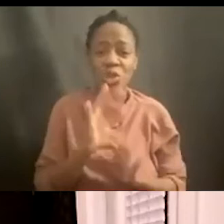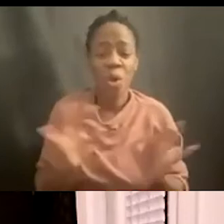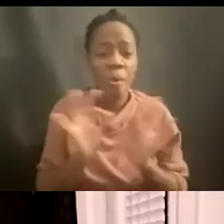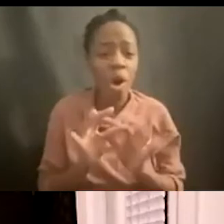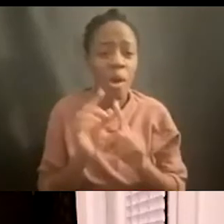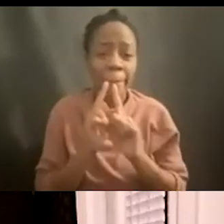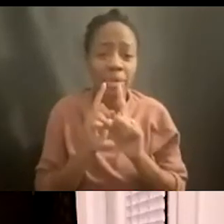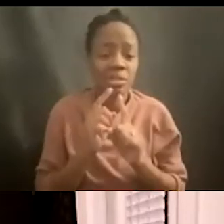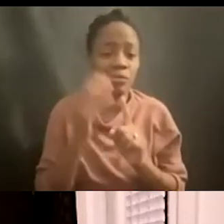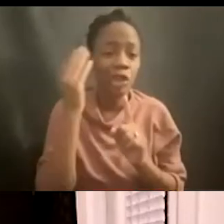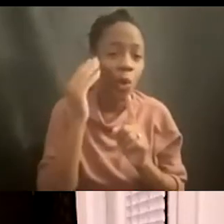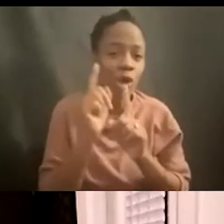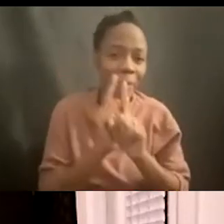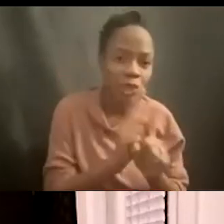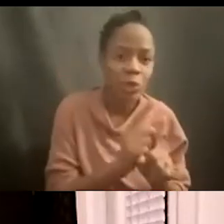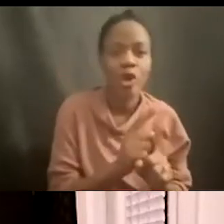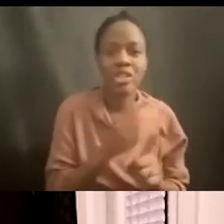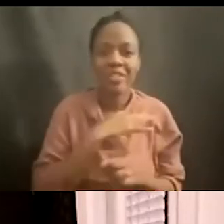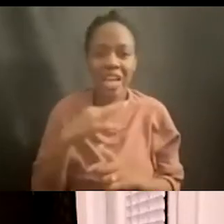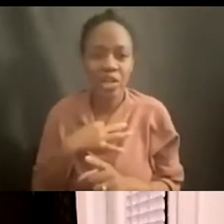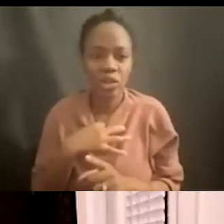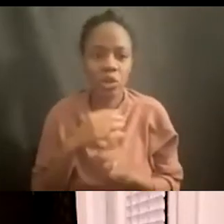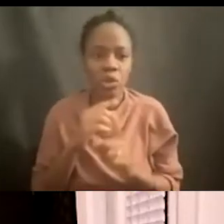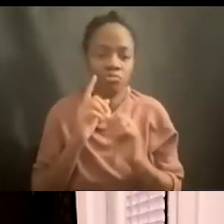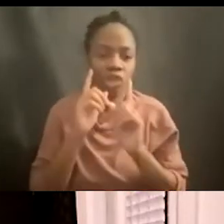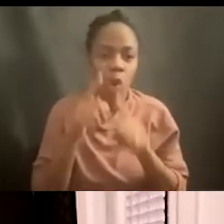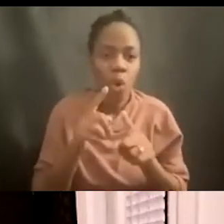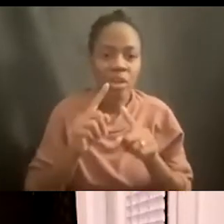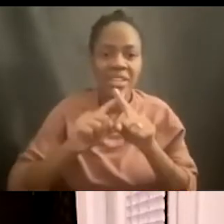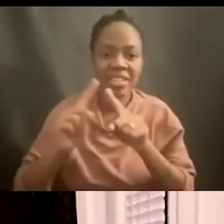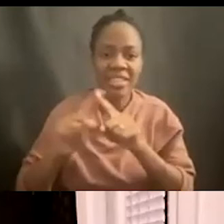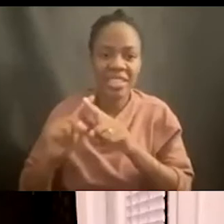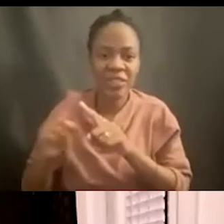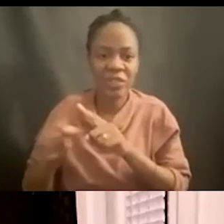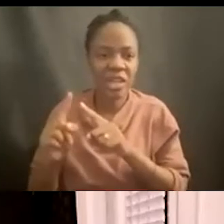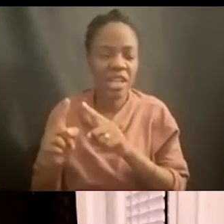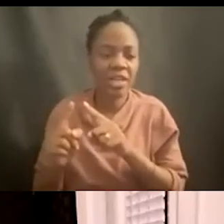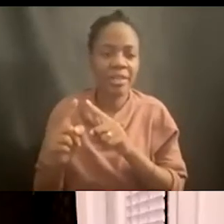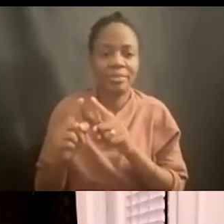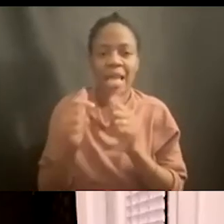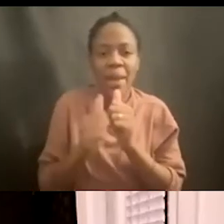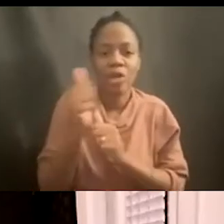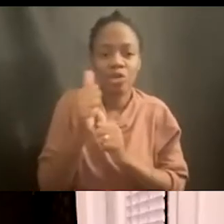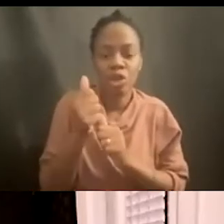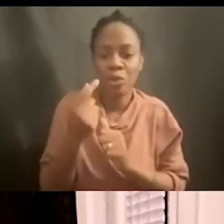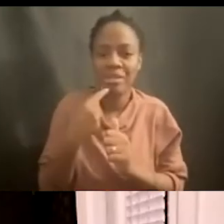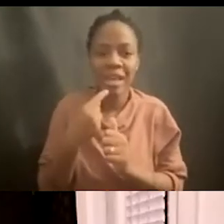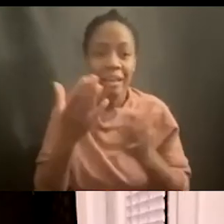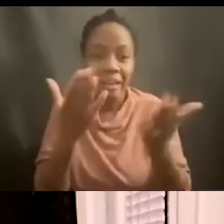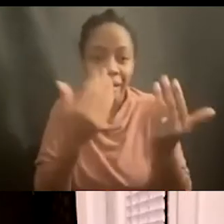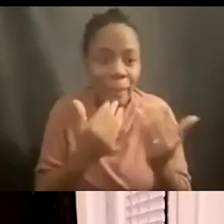your faculty, going to administrators who are telling you to come over to student affairs during a Zoom, whatever it is, build